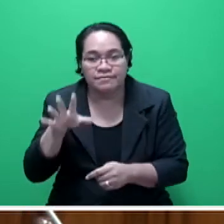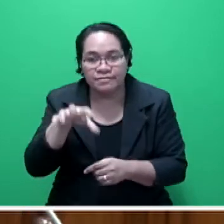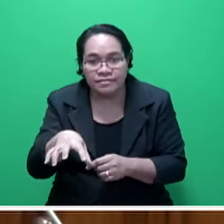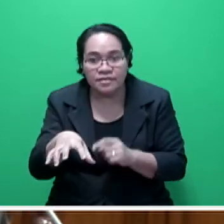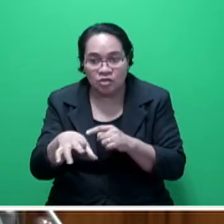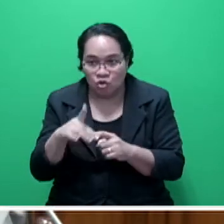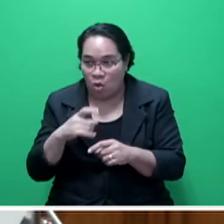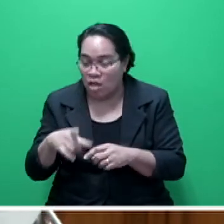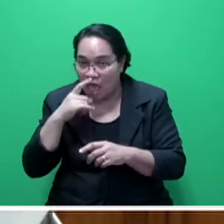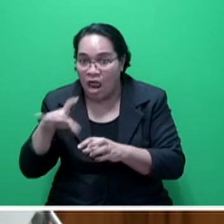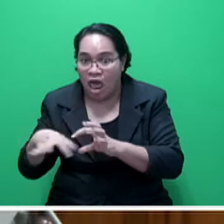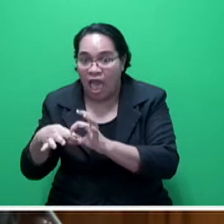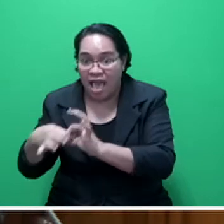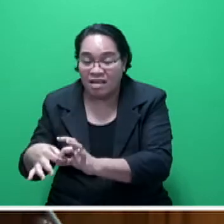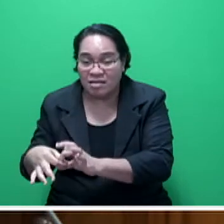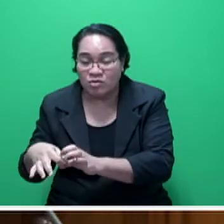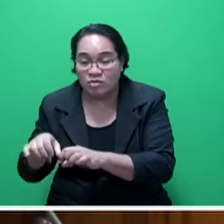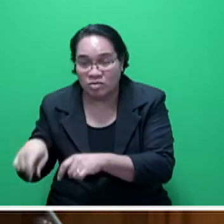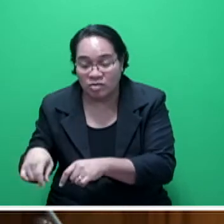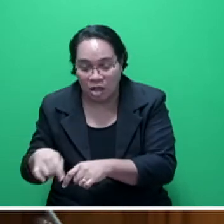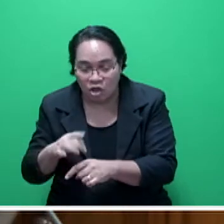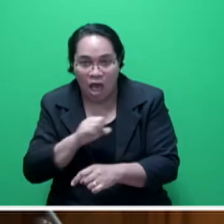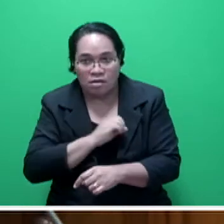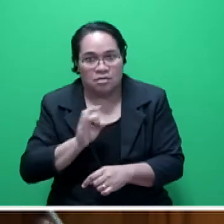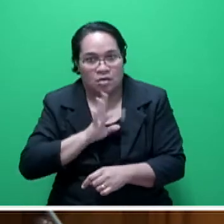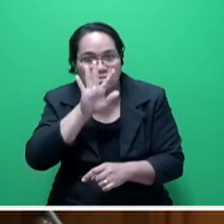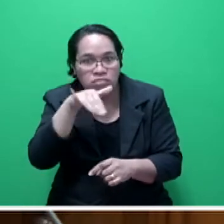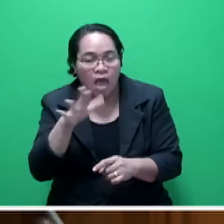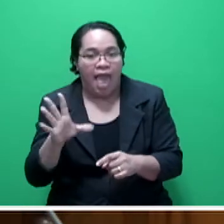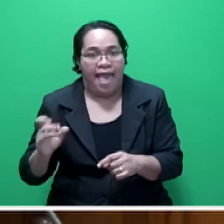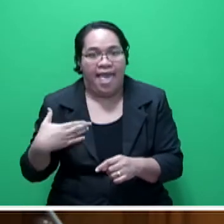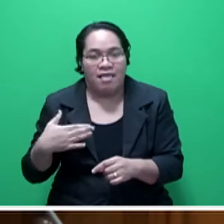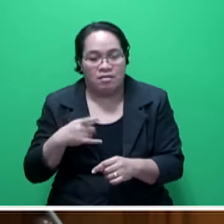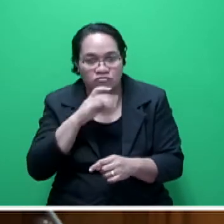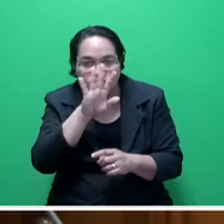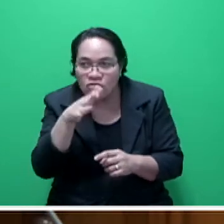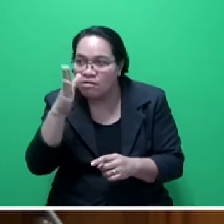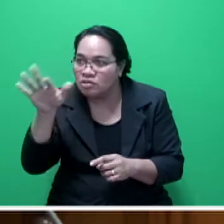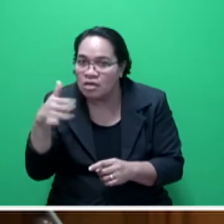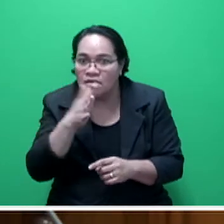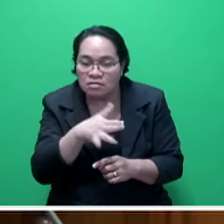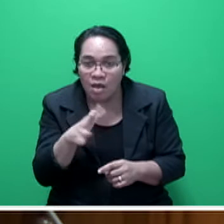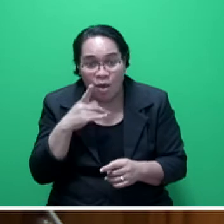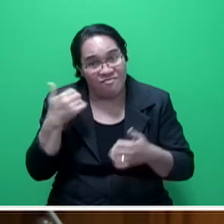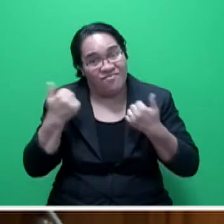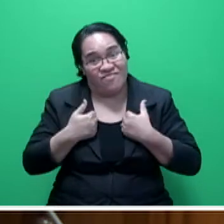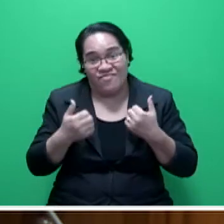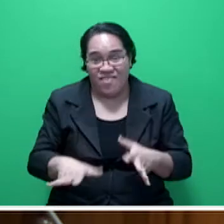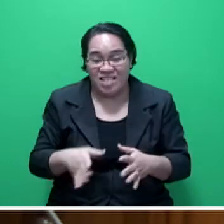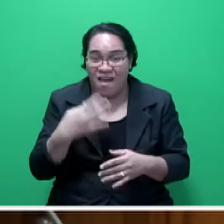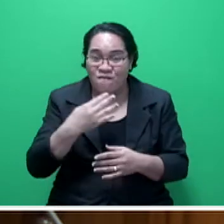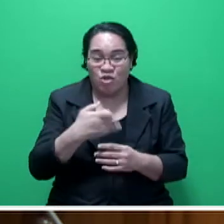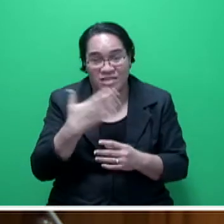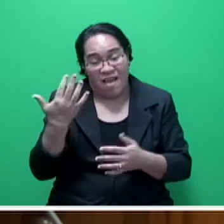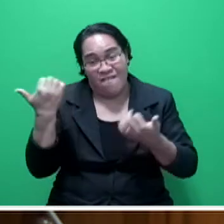in a designated mooring ground, and its crew will be monitored daily by health officials. After completing the 14 days, the COVID-19 test is